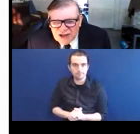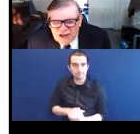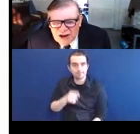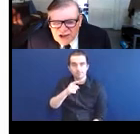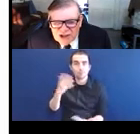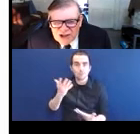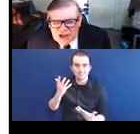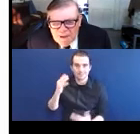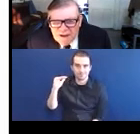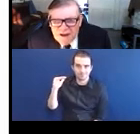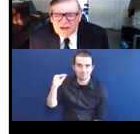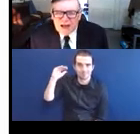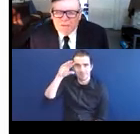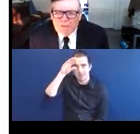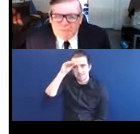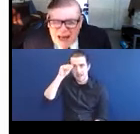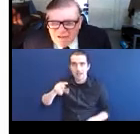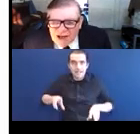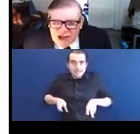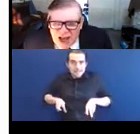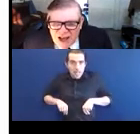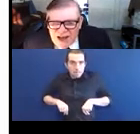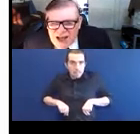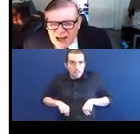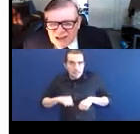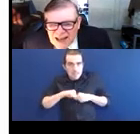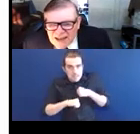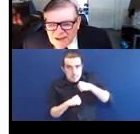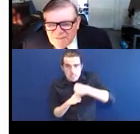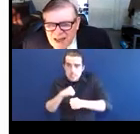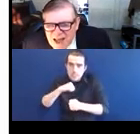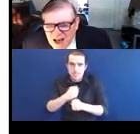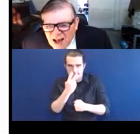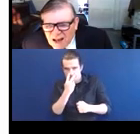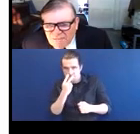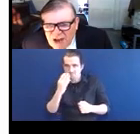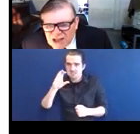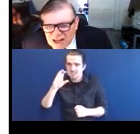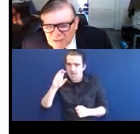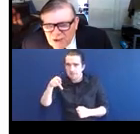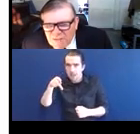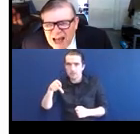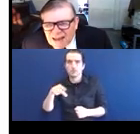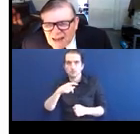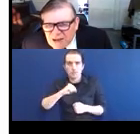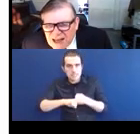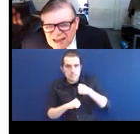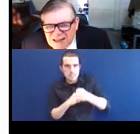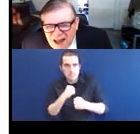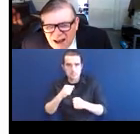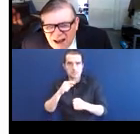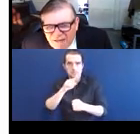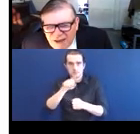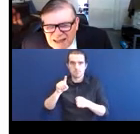using their truncheons, tipping disabled people out of their chairs, attacking them, wrestling with them, and the